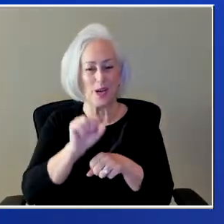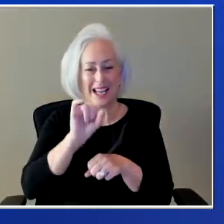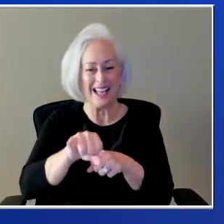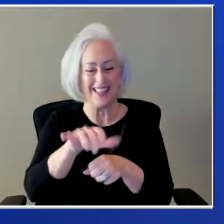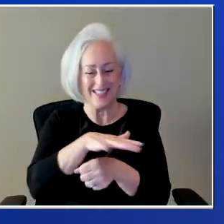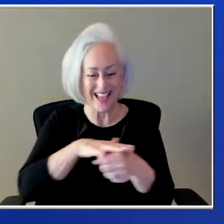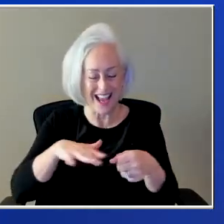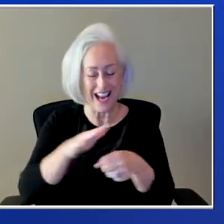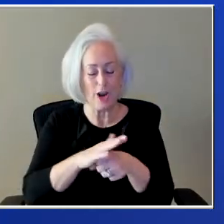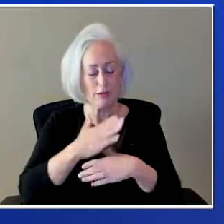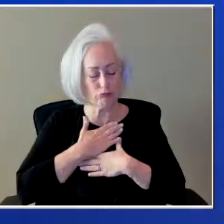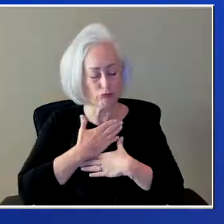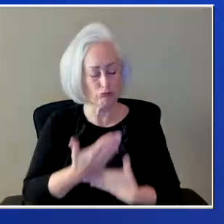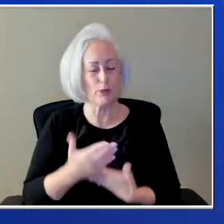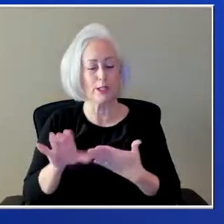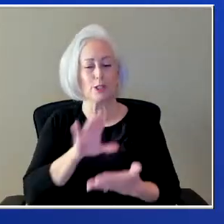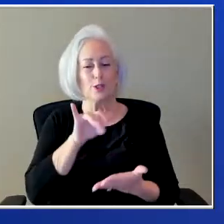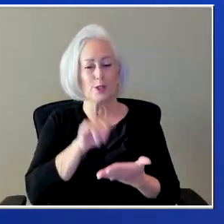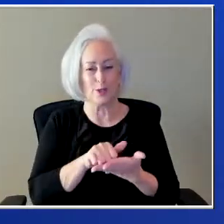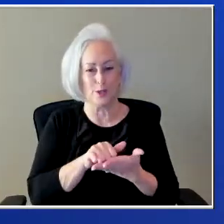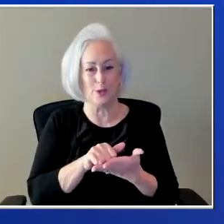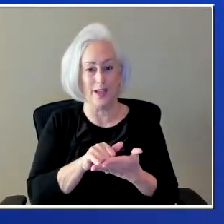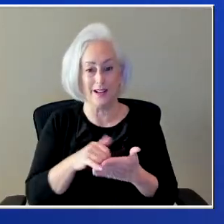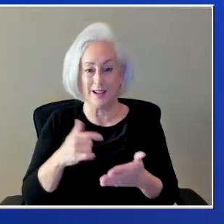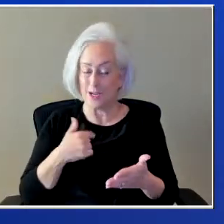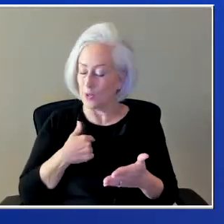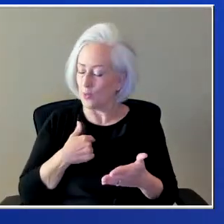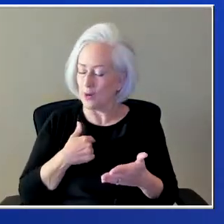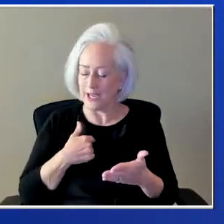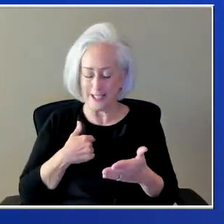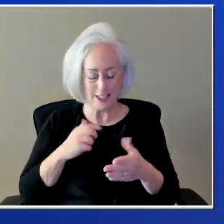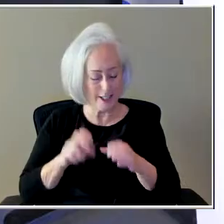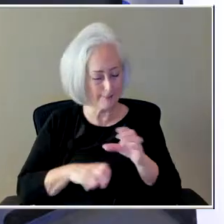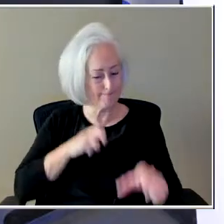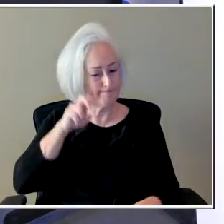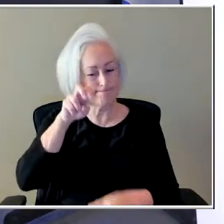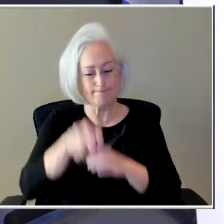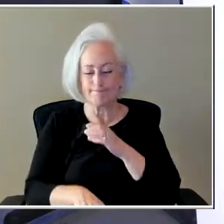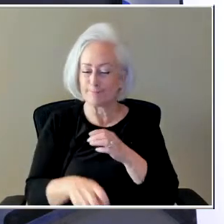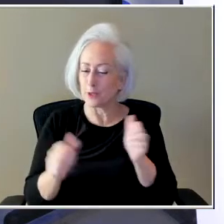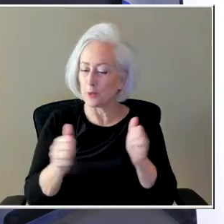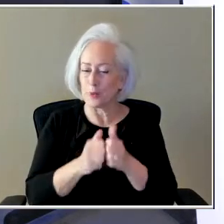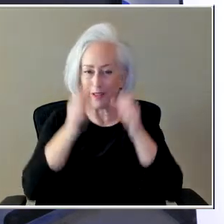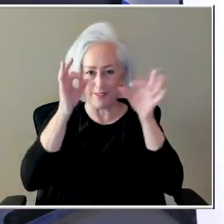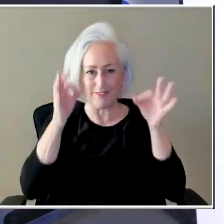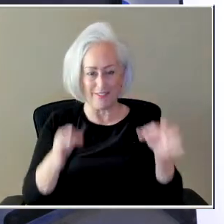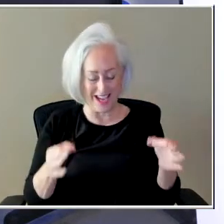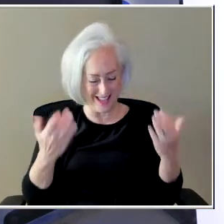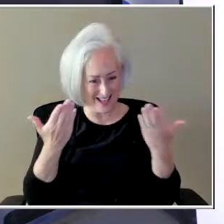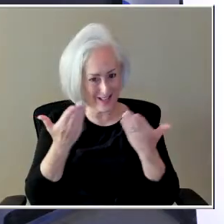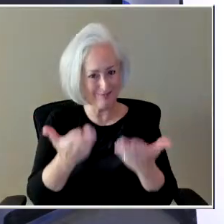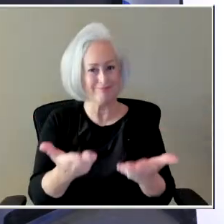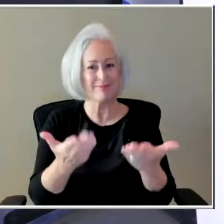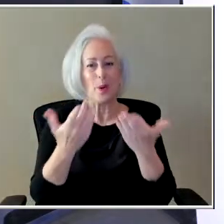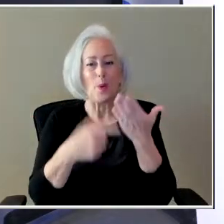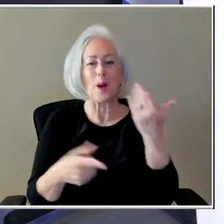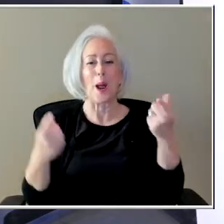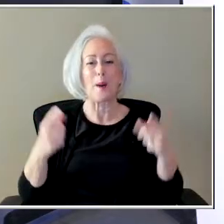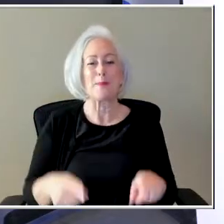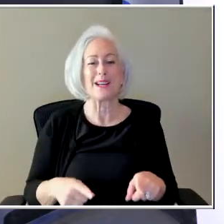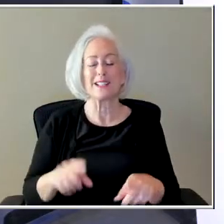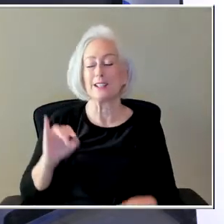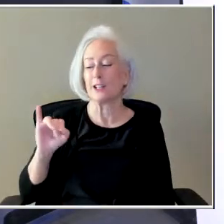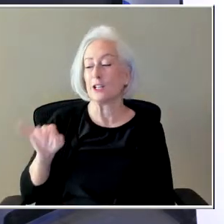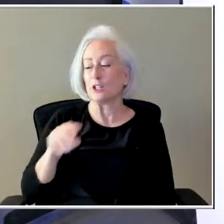we took a leap of faith, and this is where we're at today. Joyce? Well, first